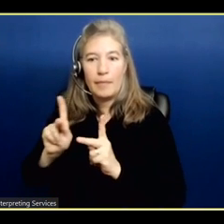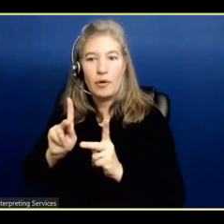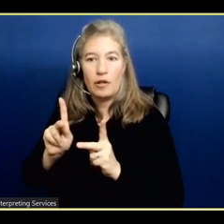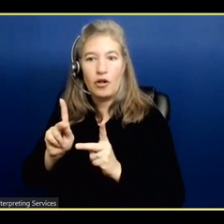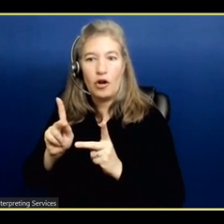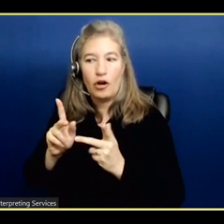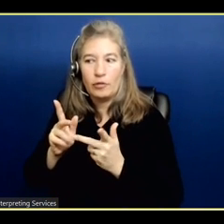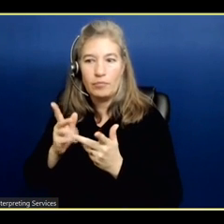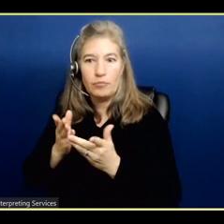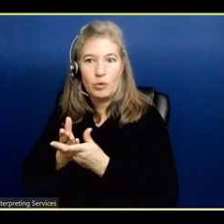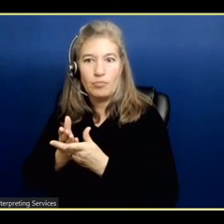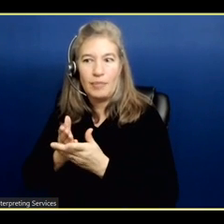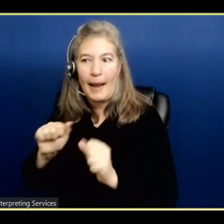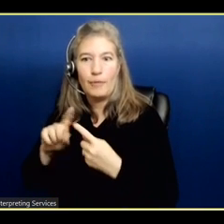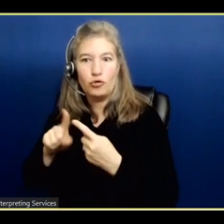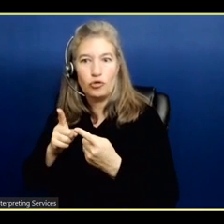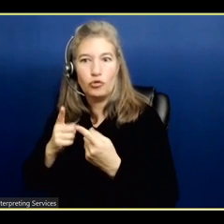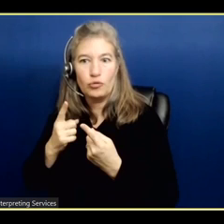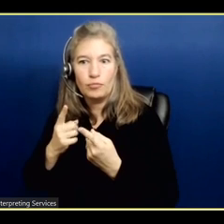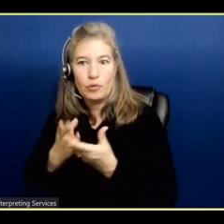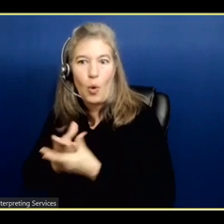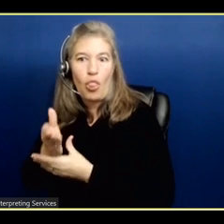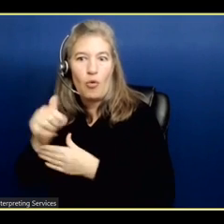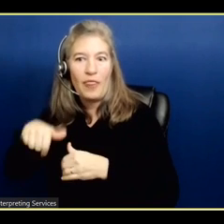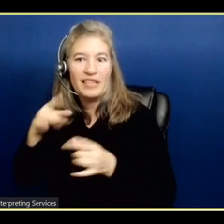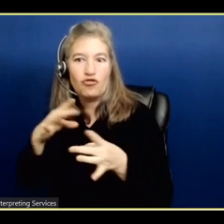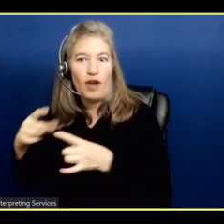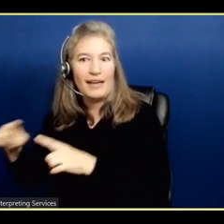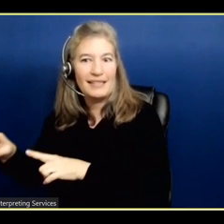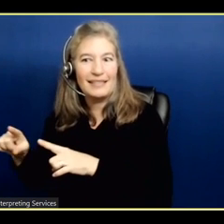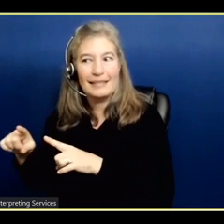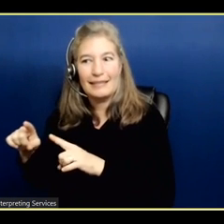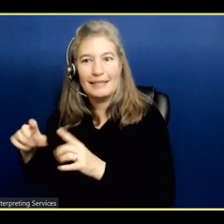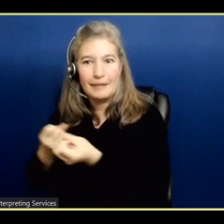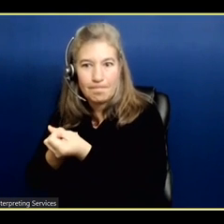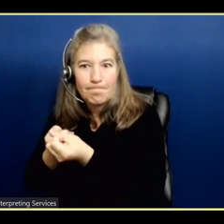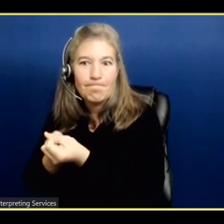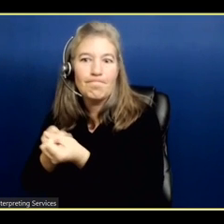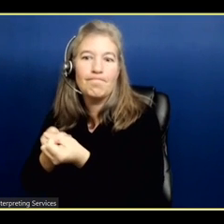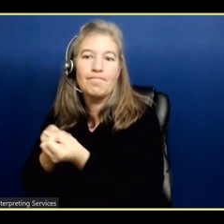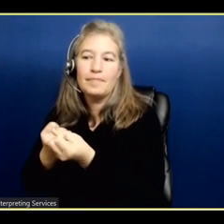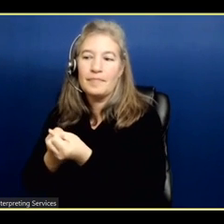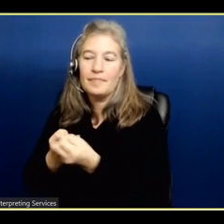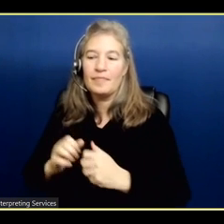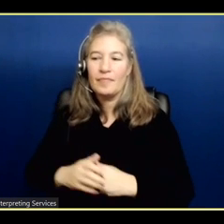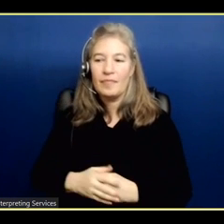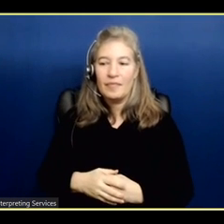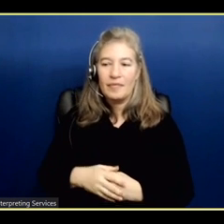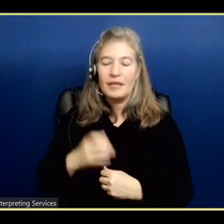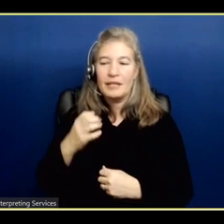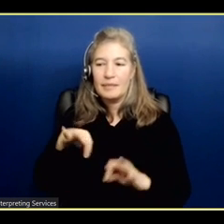swiftly and together. And I'll stop there. Thank you so much for your time.